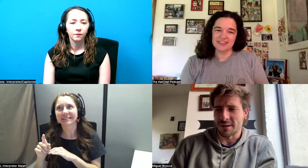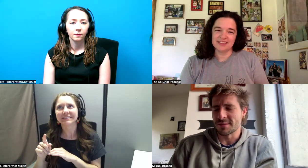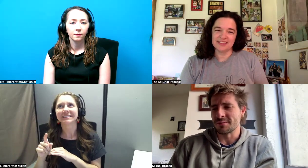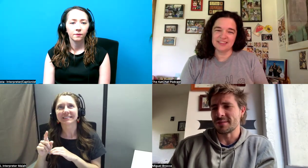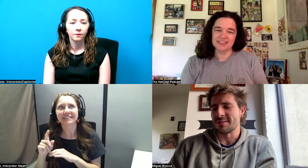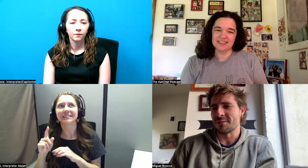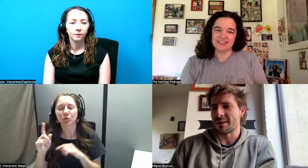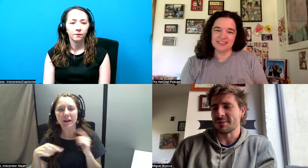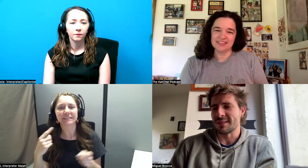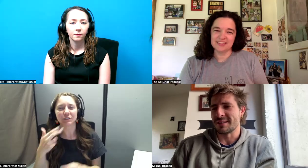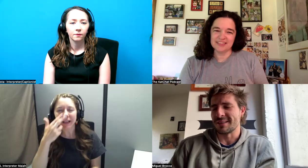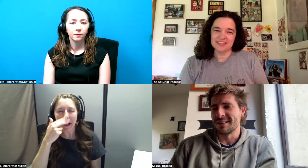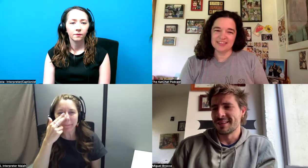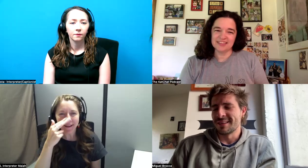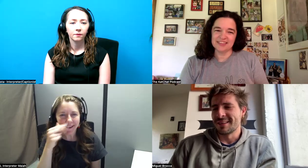actress as well. So